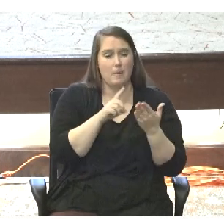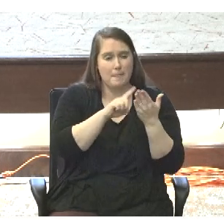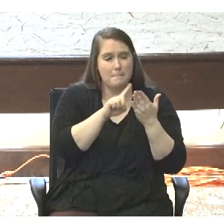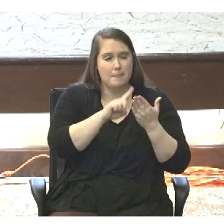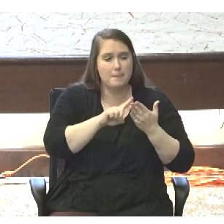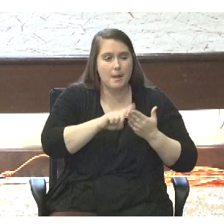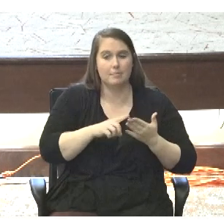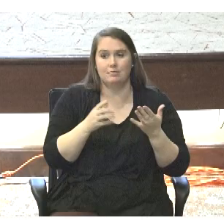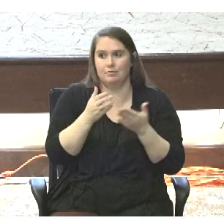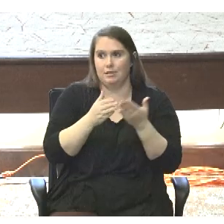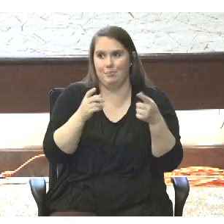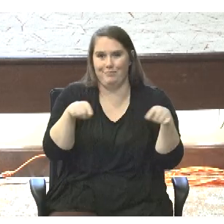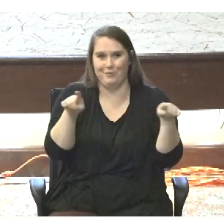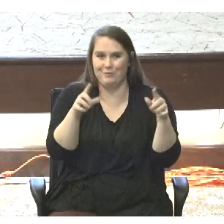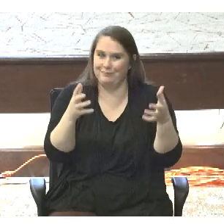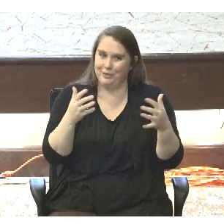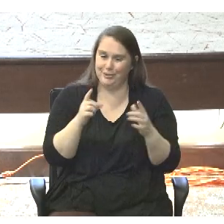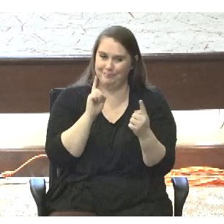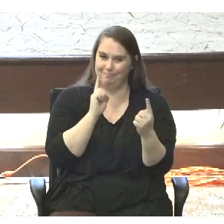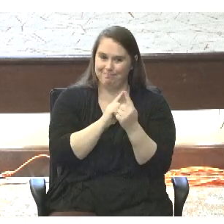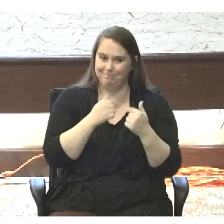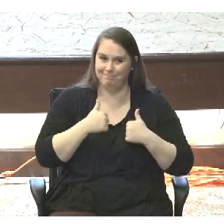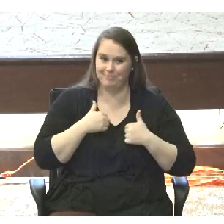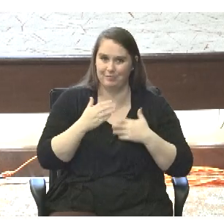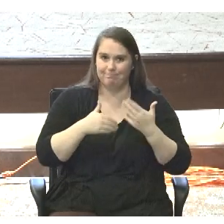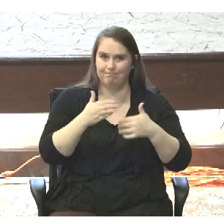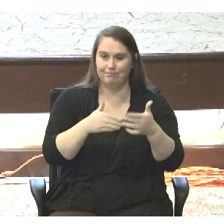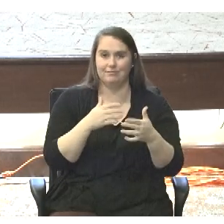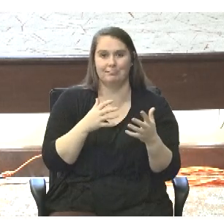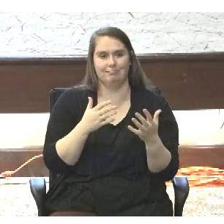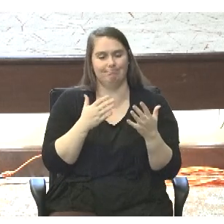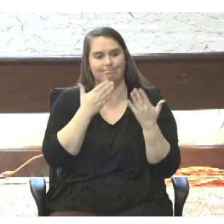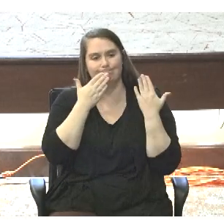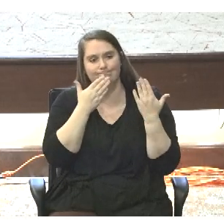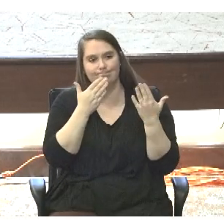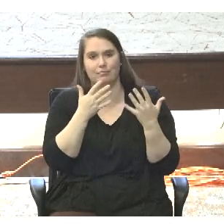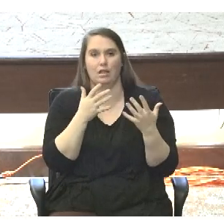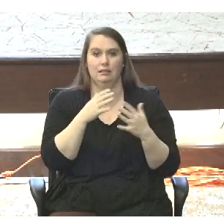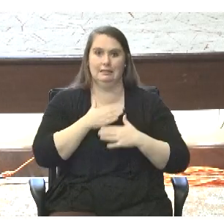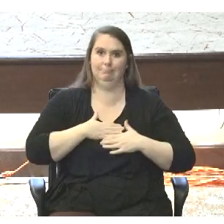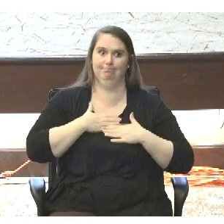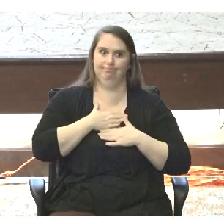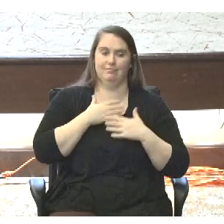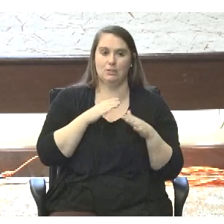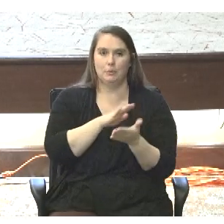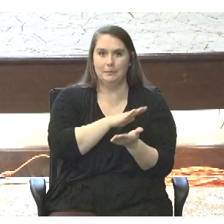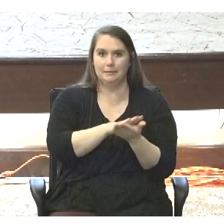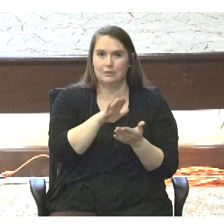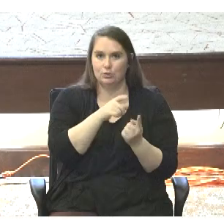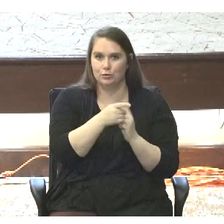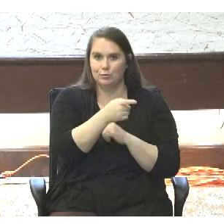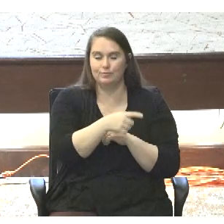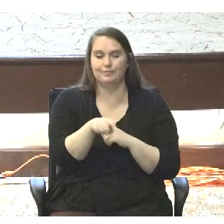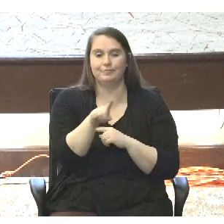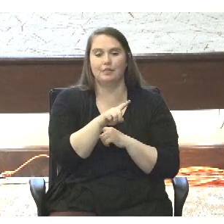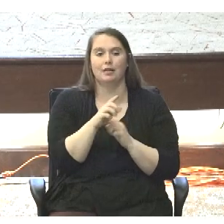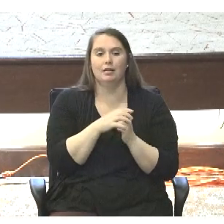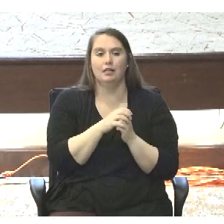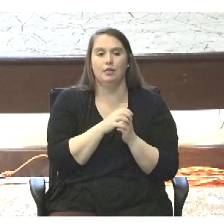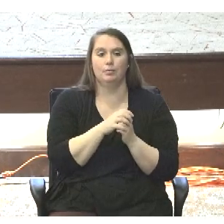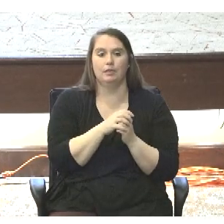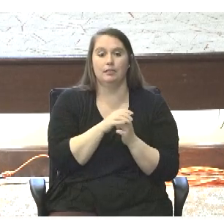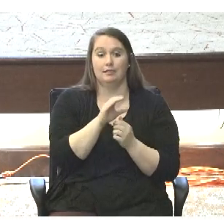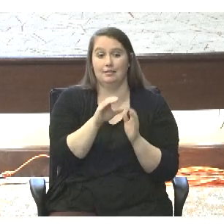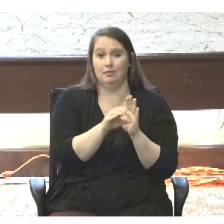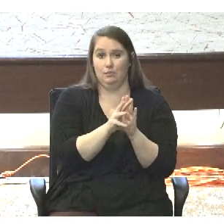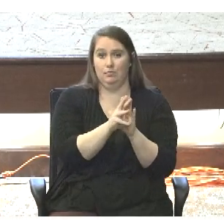have met me during this phase, and it's been such a pleasure to get to know you and work alongside the Waco CVB staff to really understand some